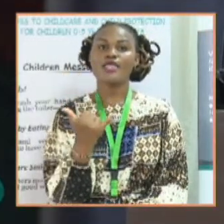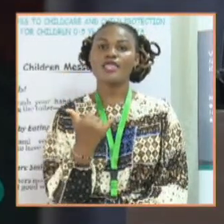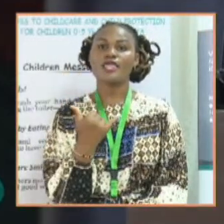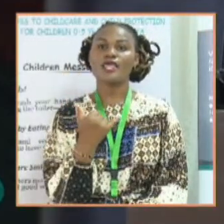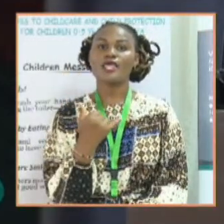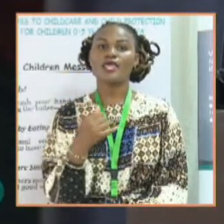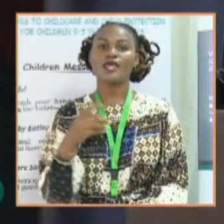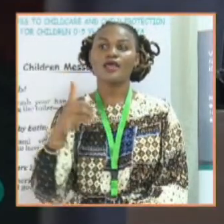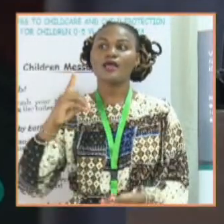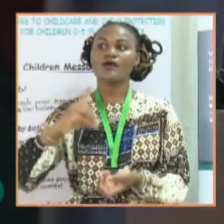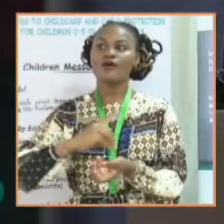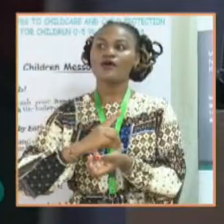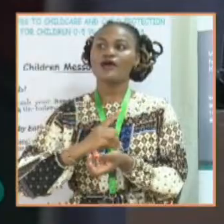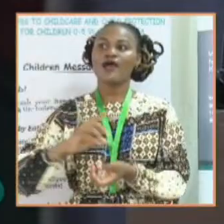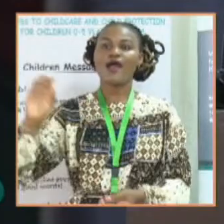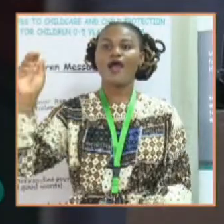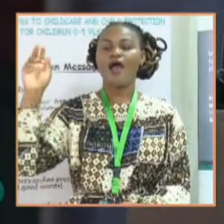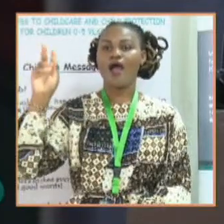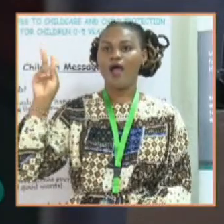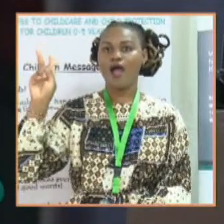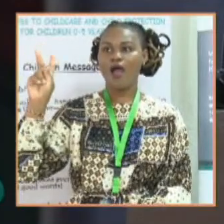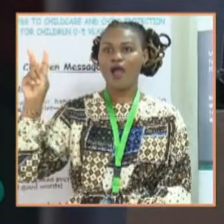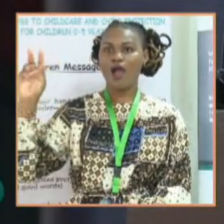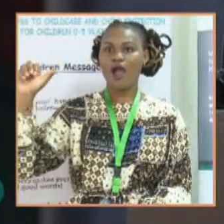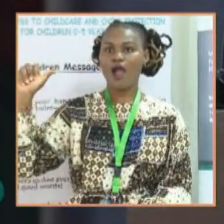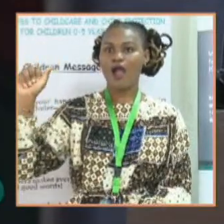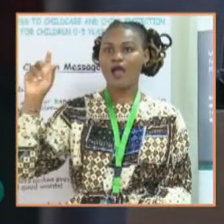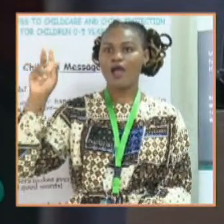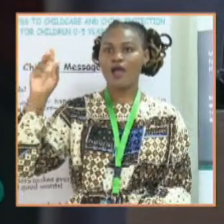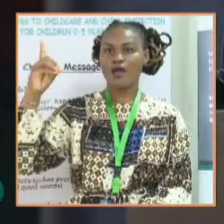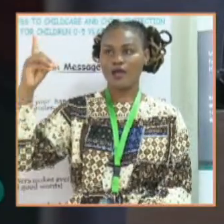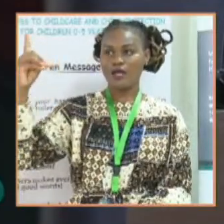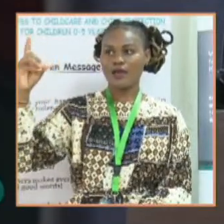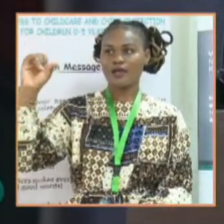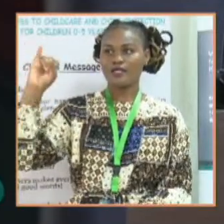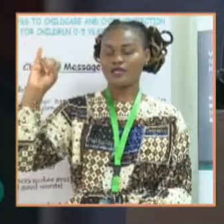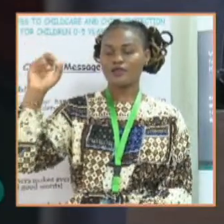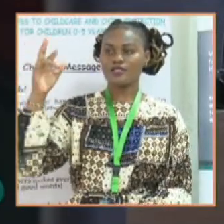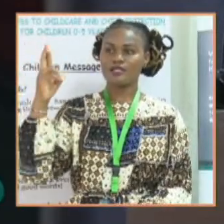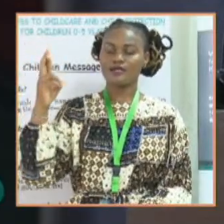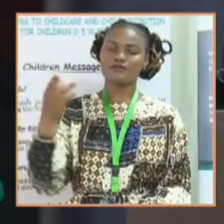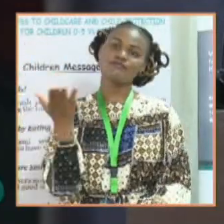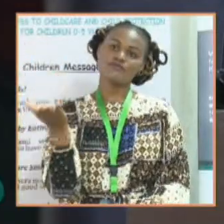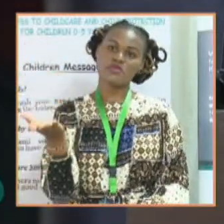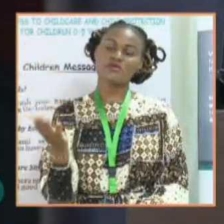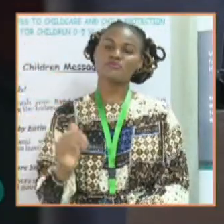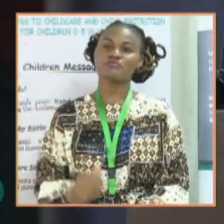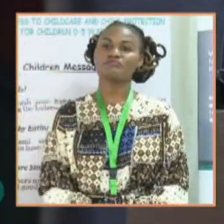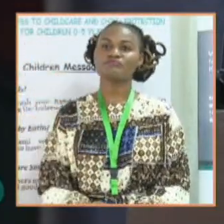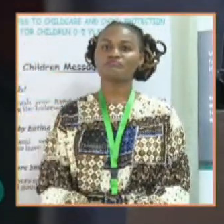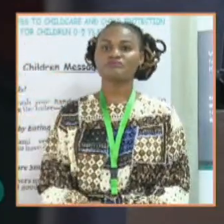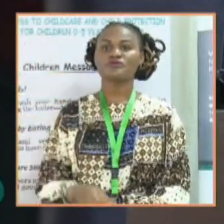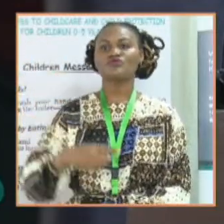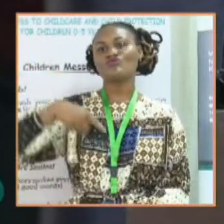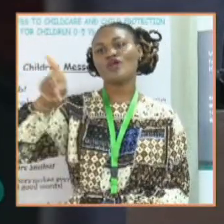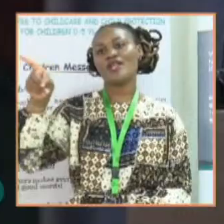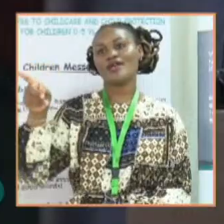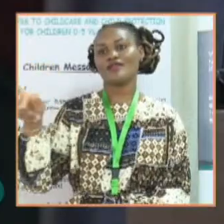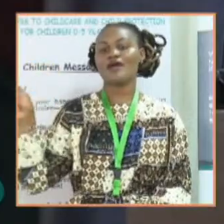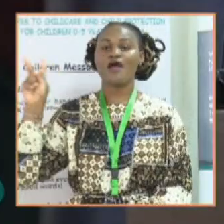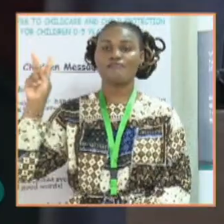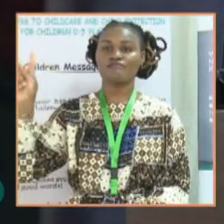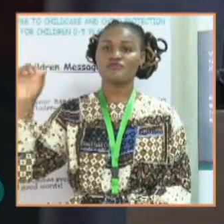Abdikadir? Here he is. Mumemwona? Watu ambao watamfuata ni wenye wanaenda Kifaru. Tafadhali, this is your session